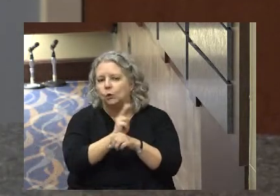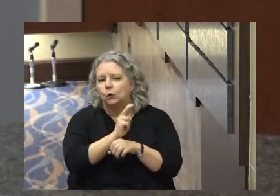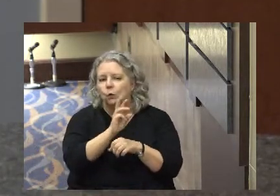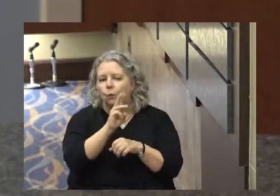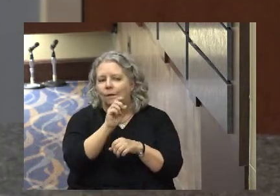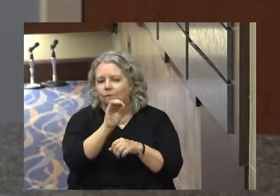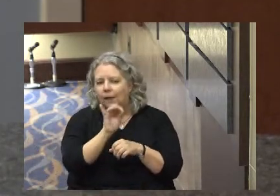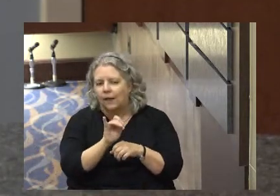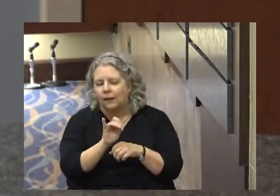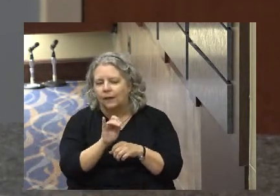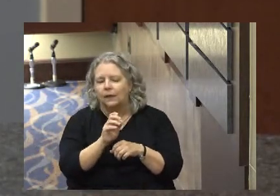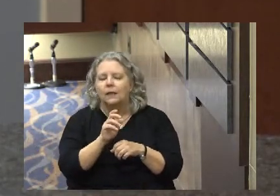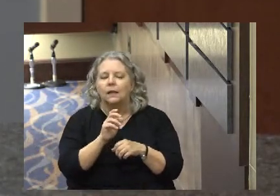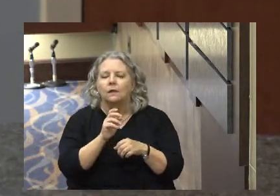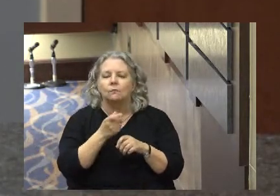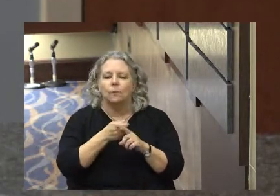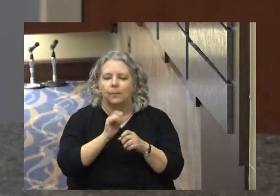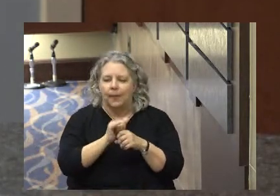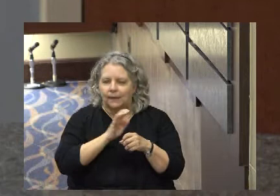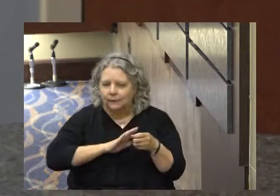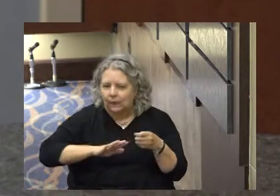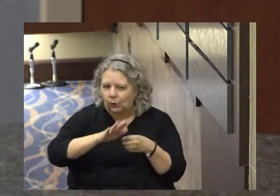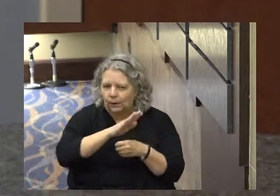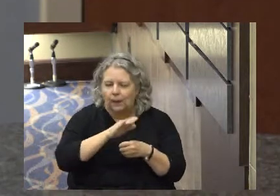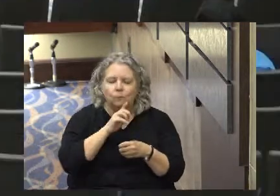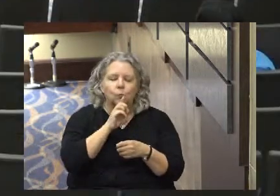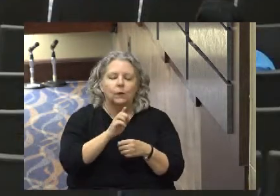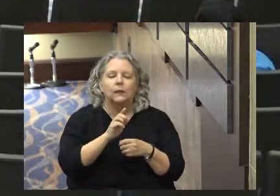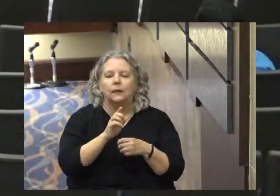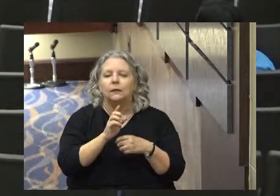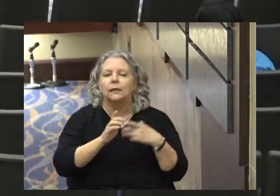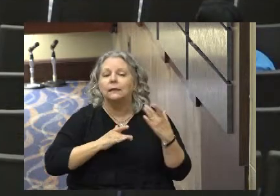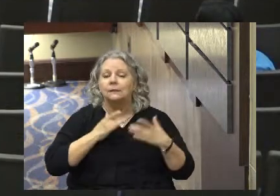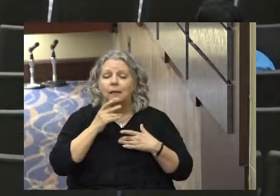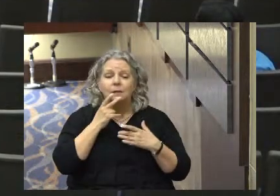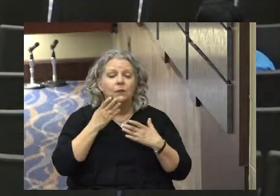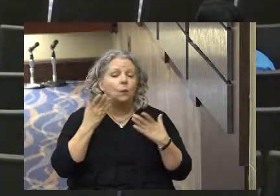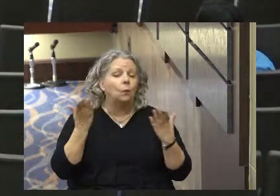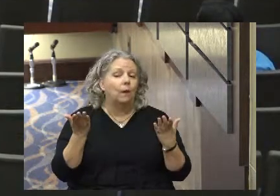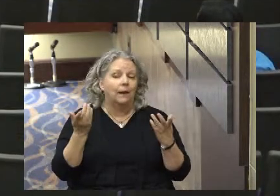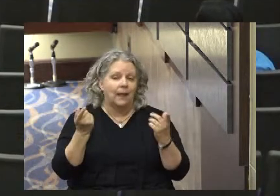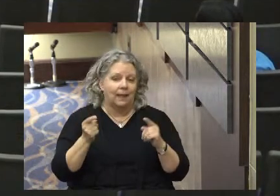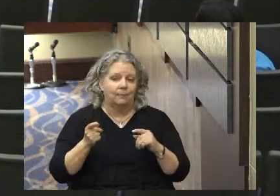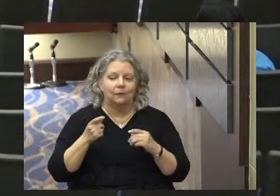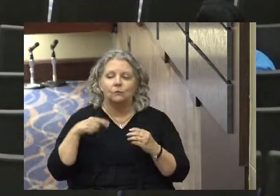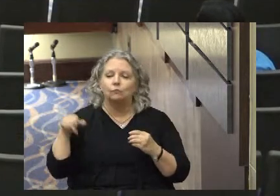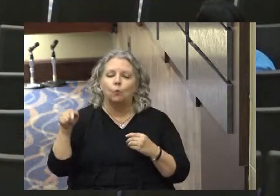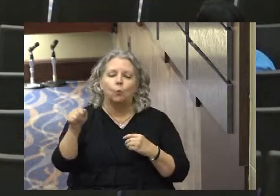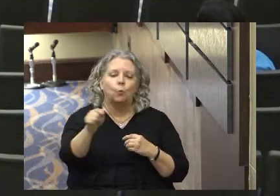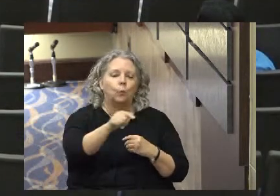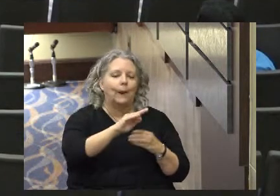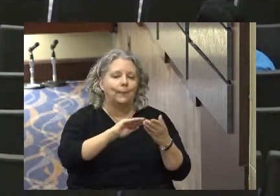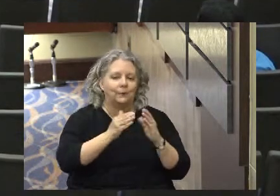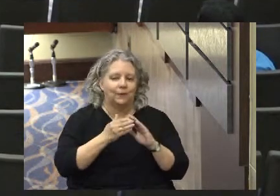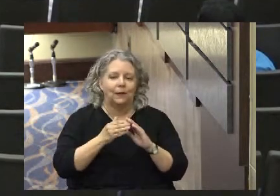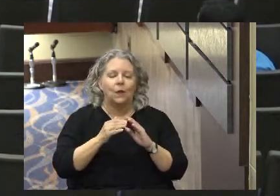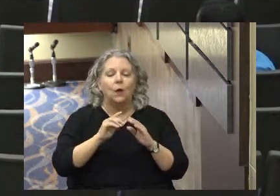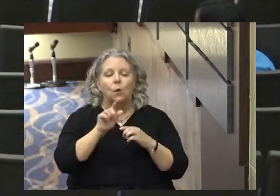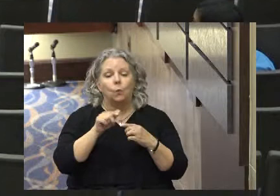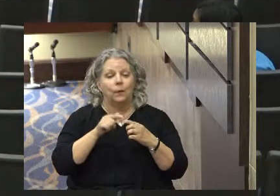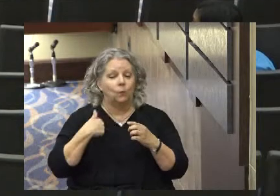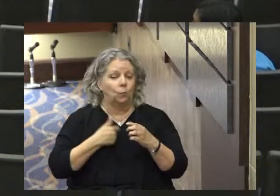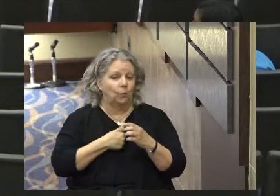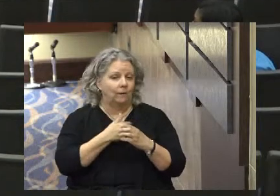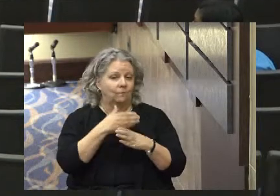to that. And I look forward to seeing what happens throughout the city once this pilot is complete. Just